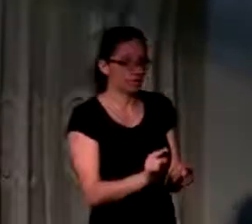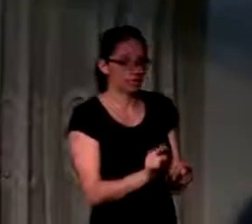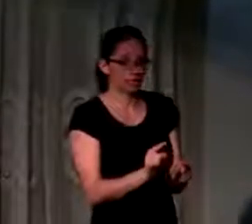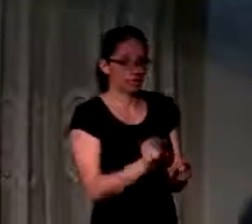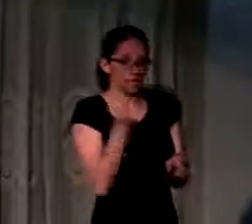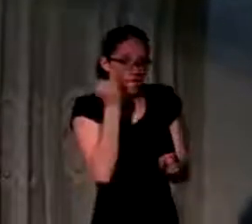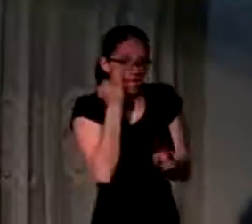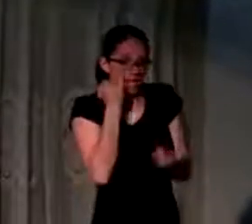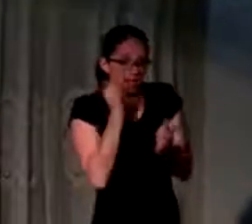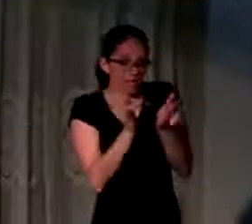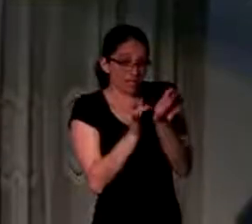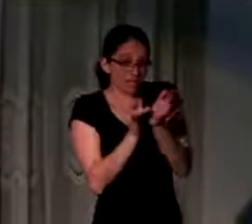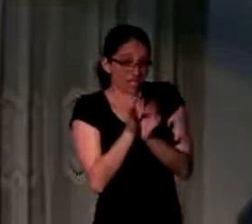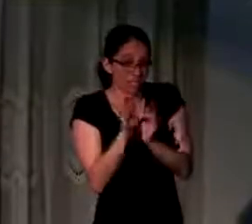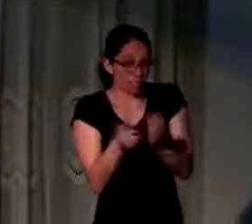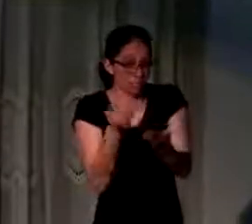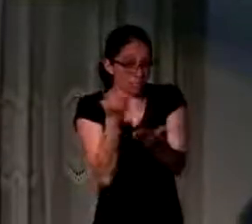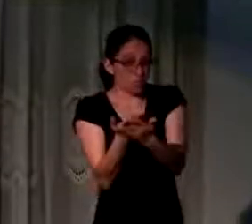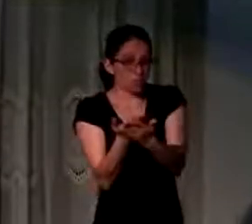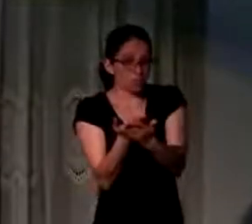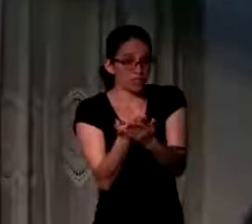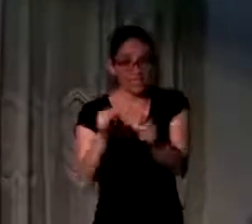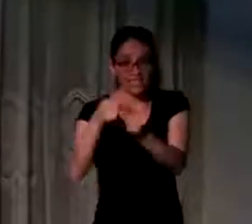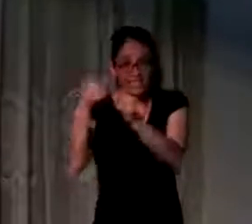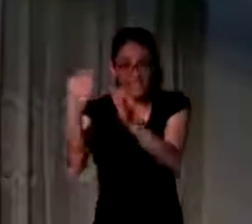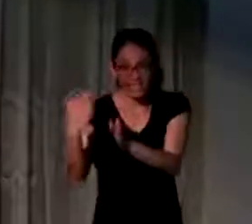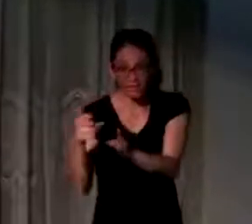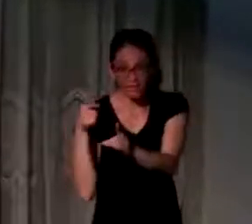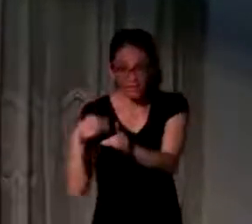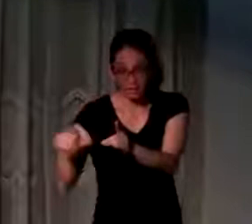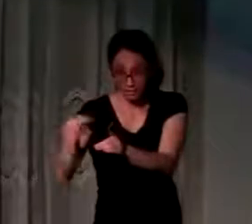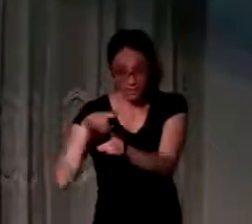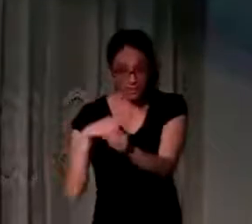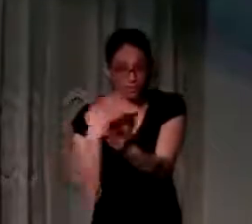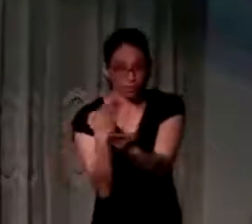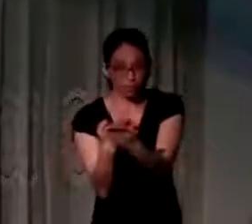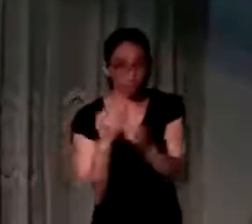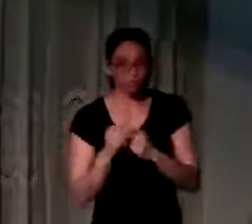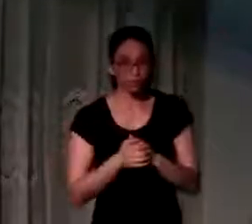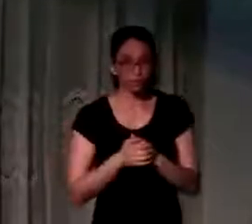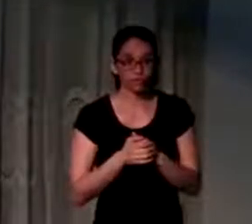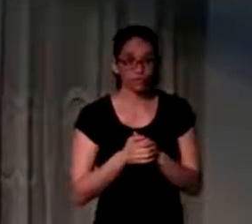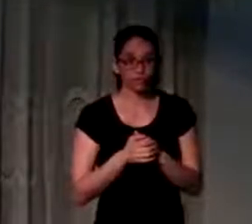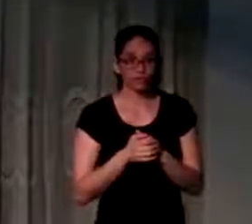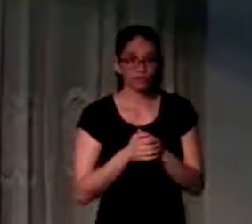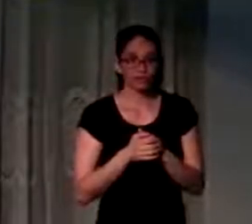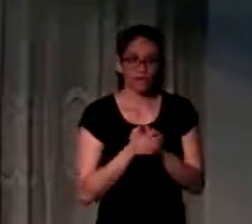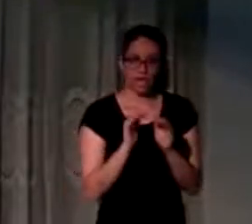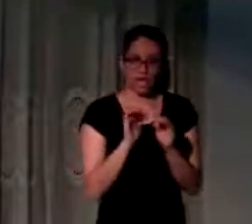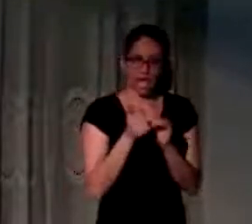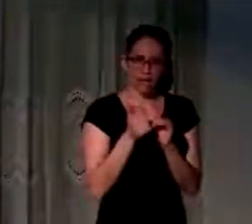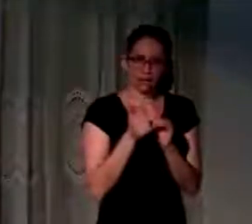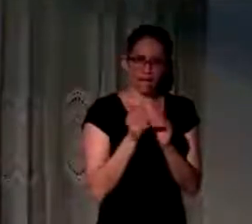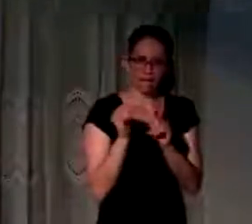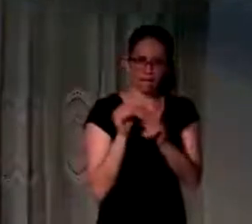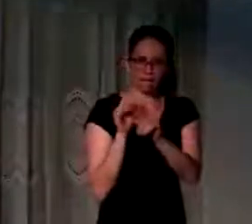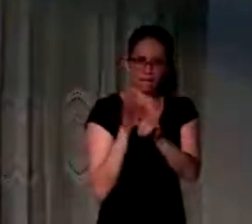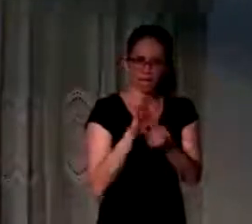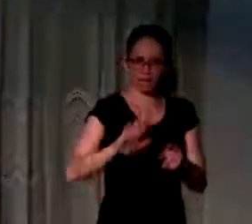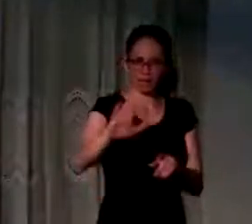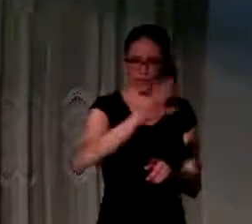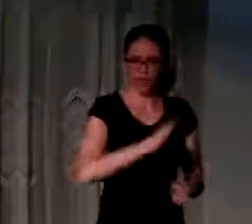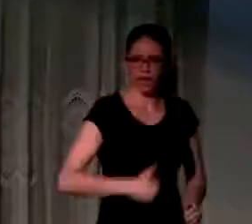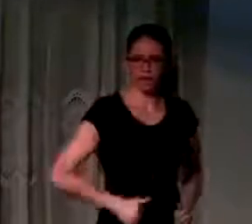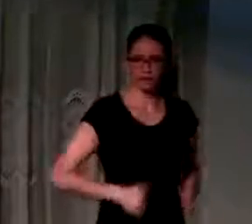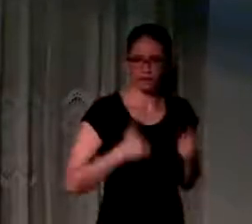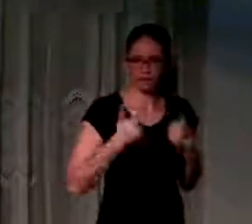by the very enemies of Christ himself, what difference does it make to me?